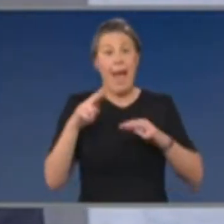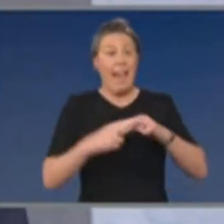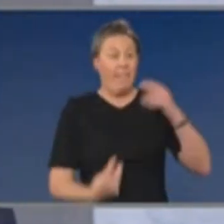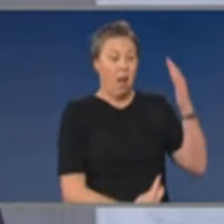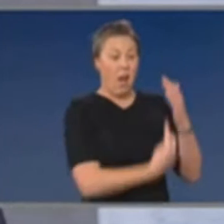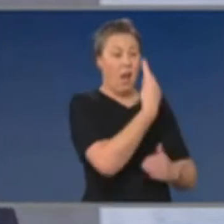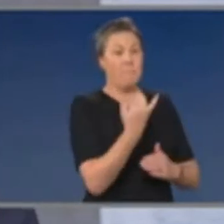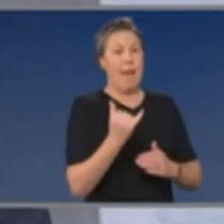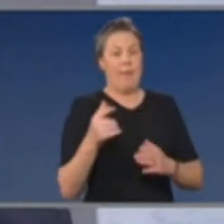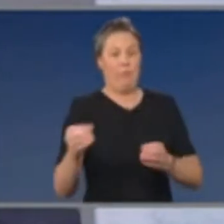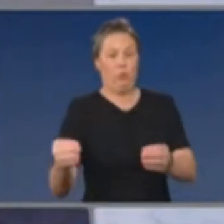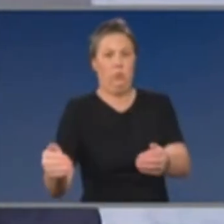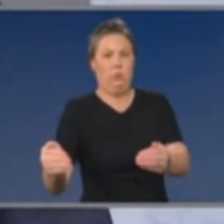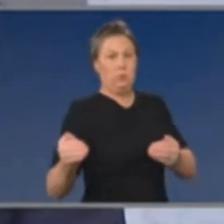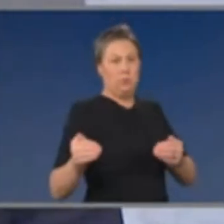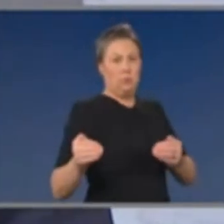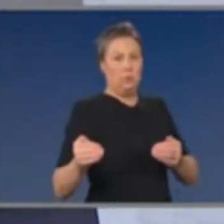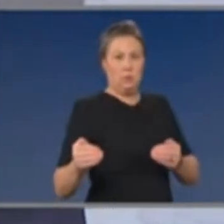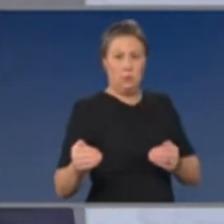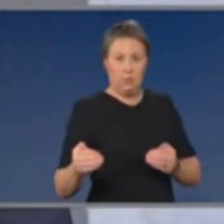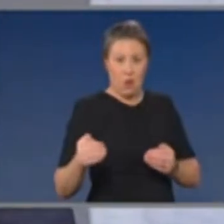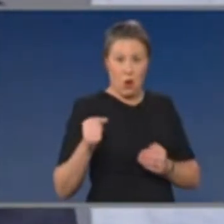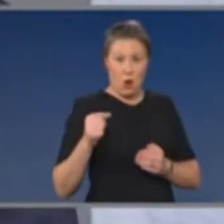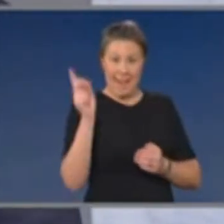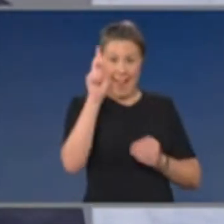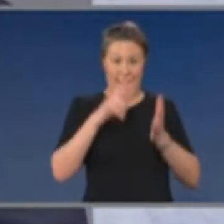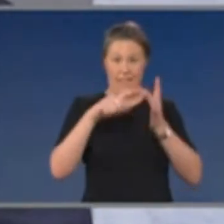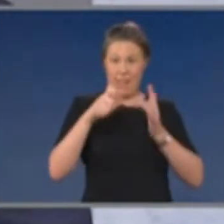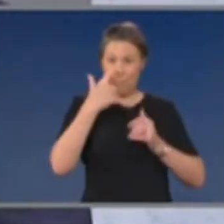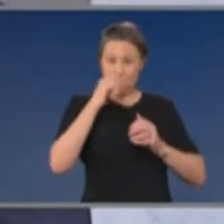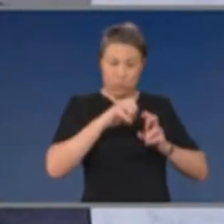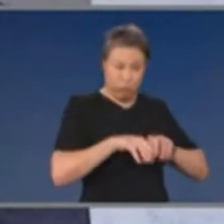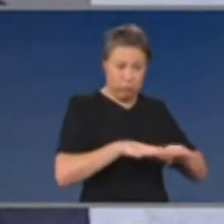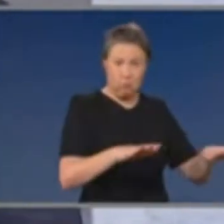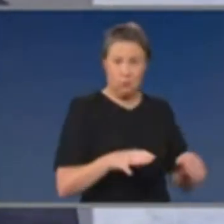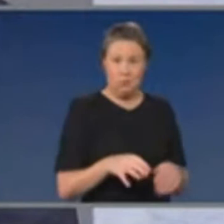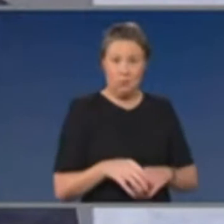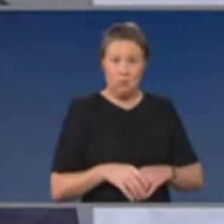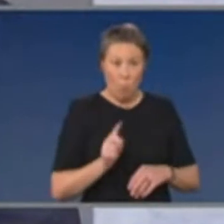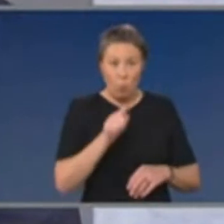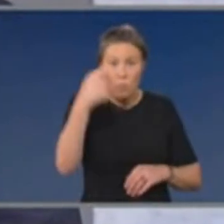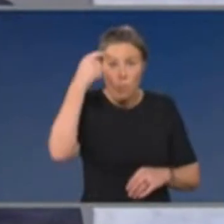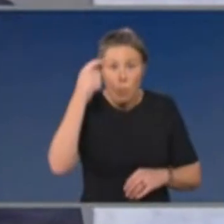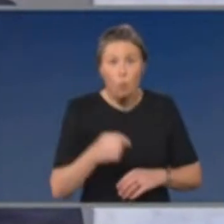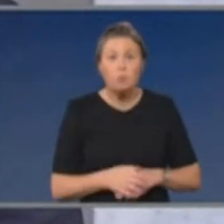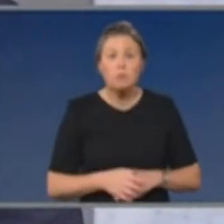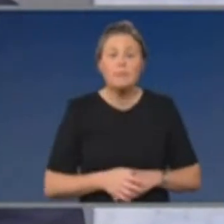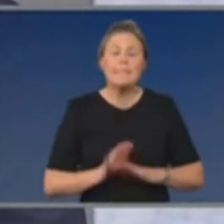reimpose restrictions to the extent they've been reimposed? The extent of the outbreak in Victoria is beyond what we would